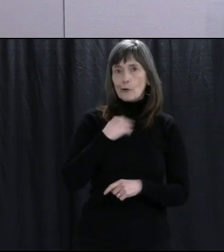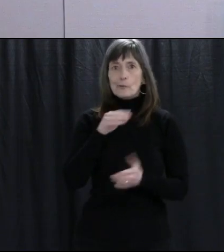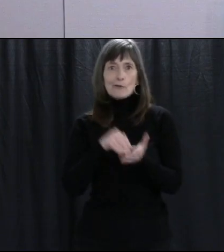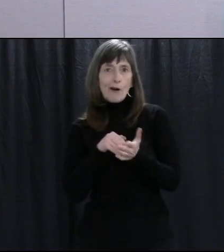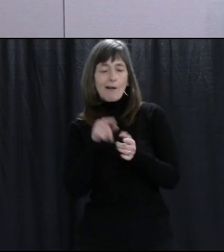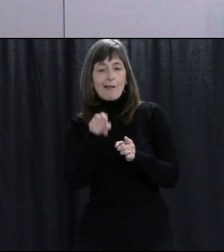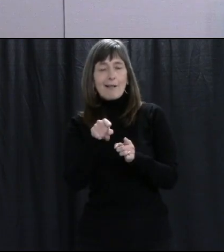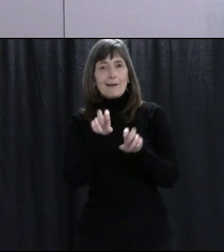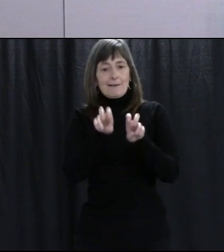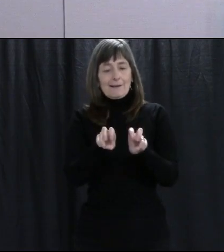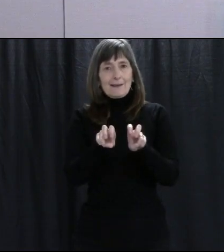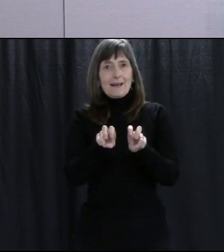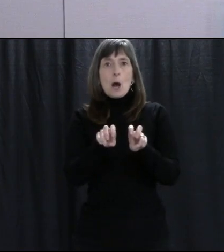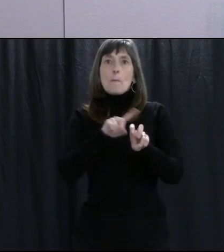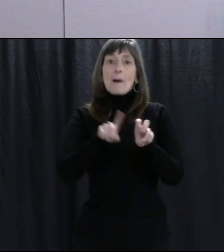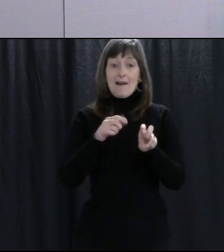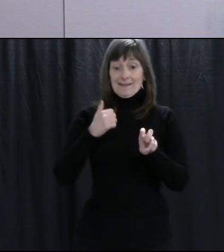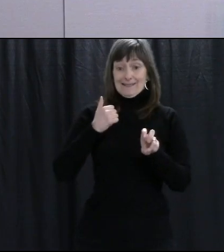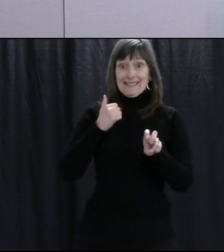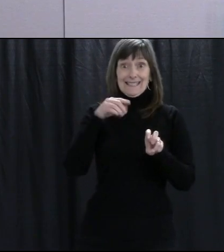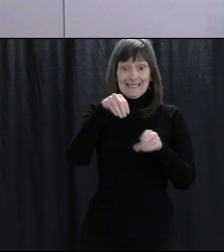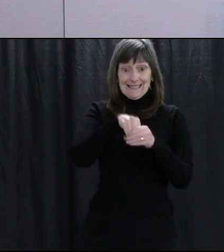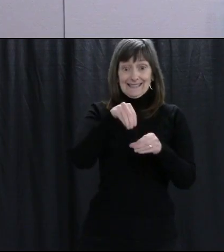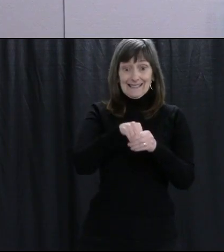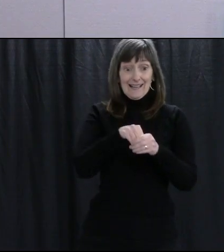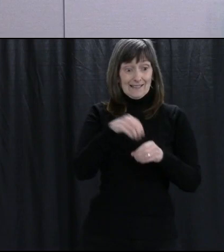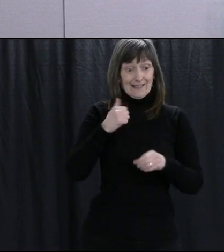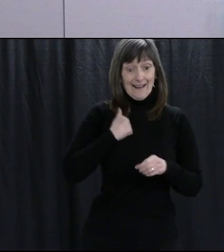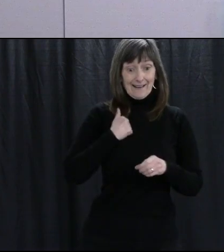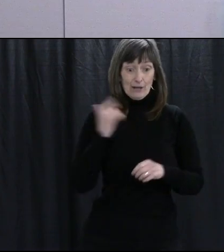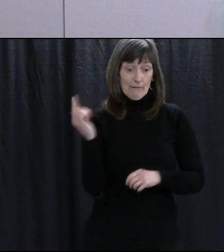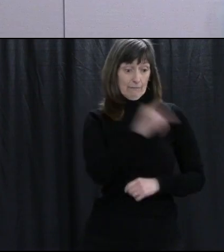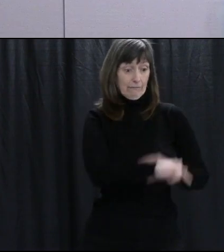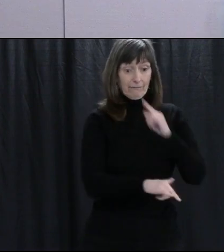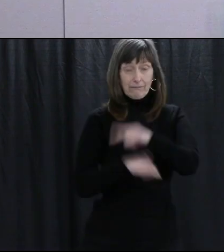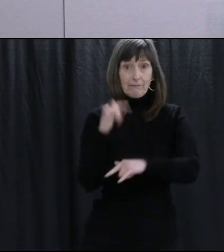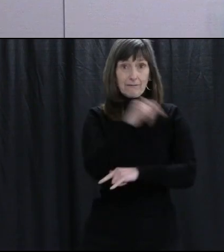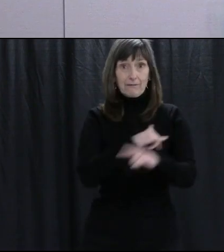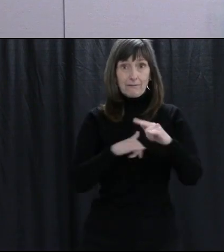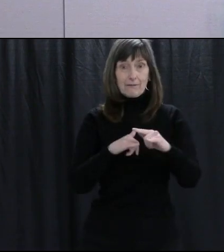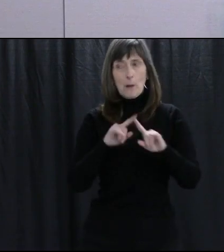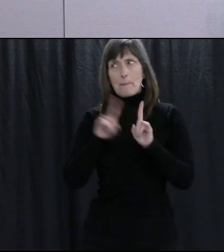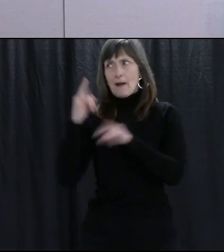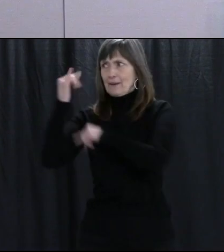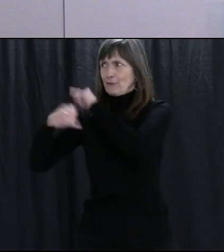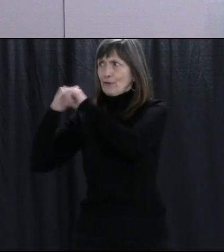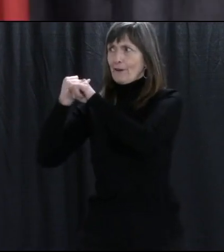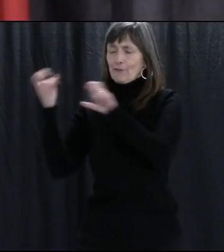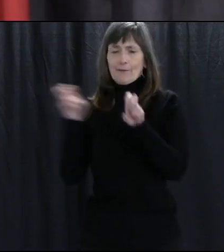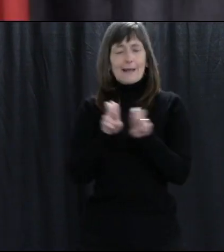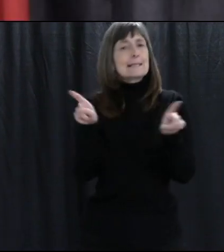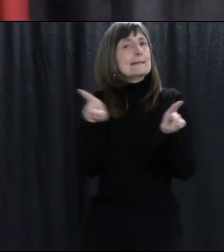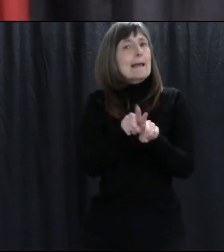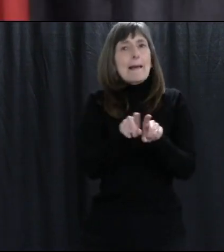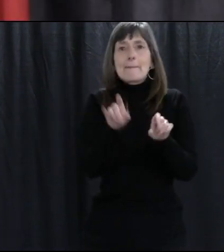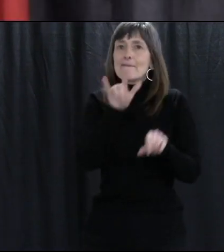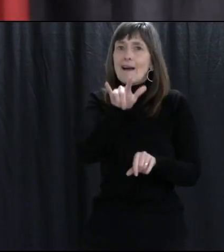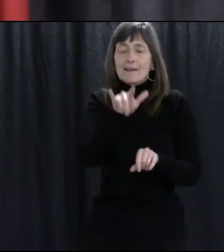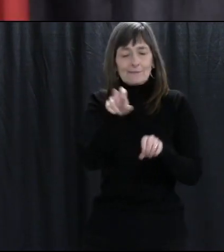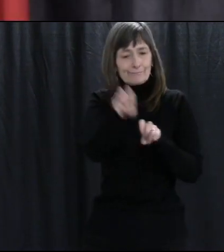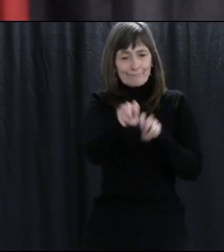sort of self-isolation. The one who's coming back from an international destination does. Why the discrepancy there? So